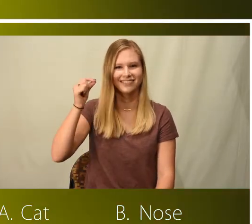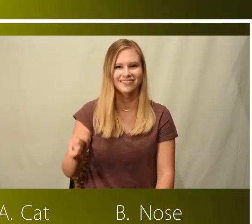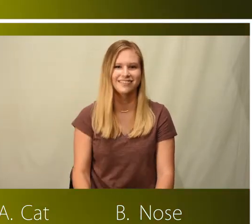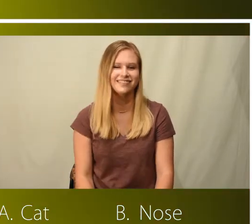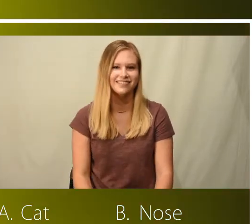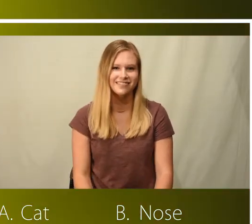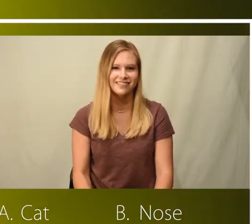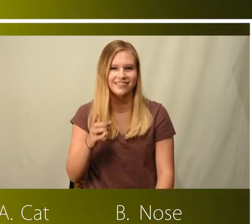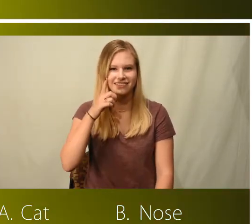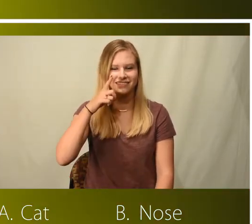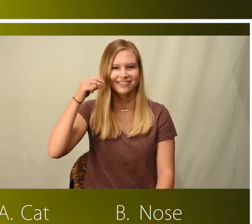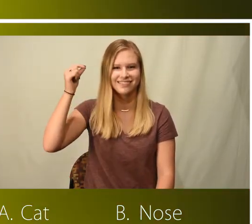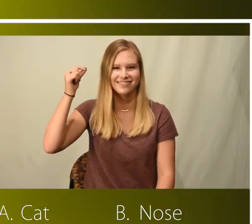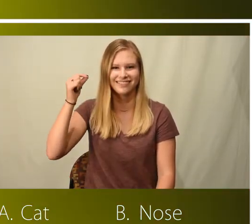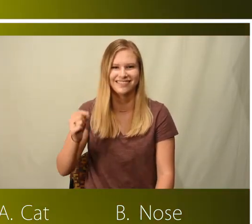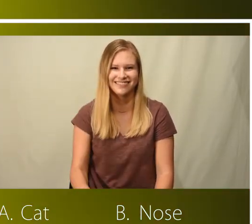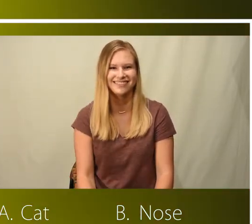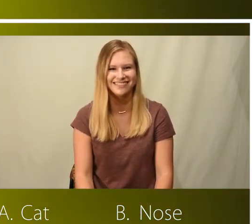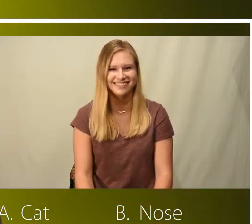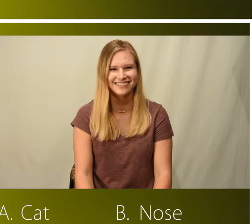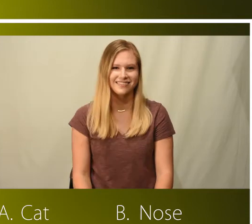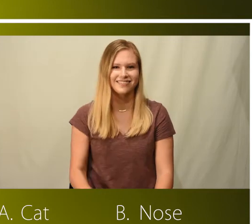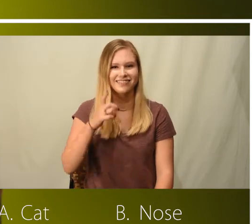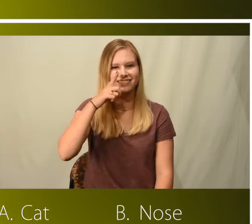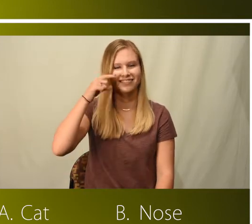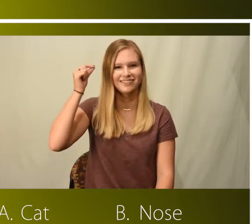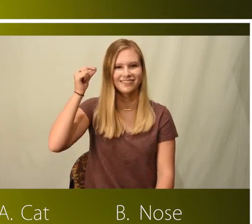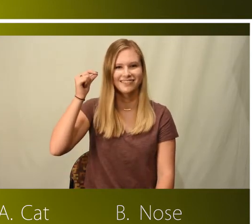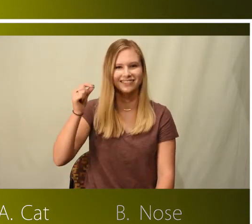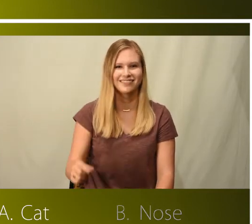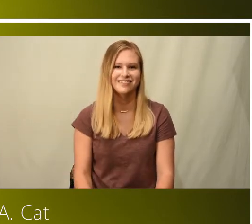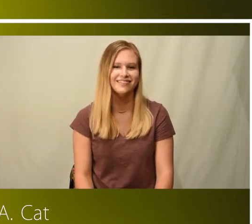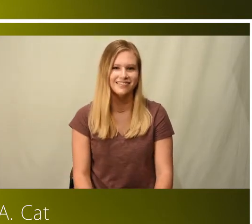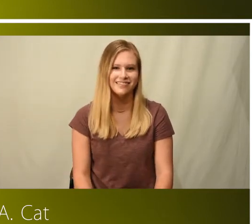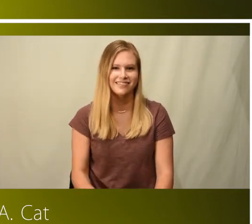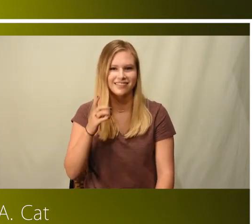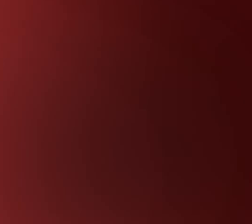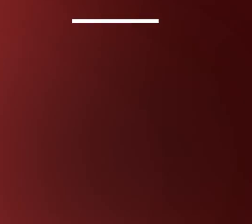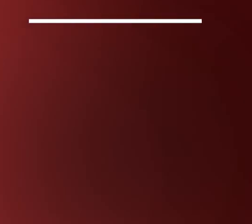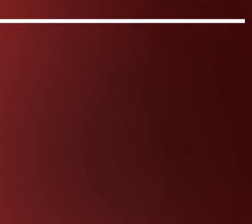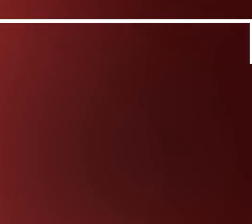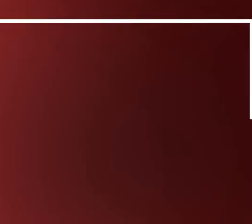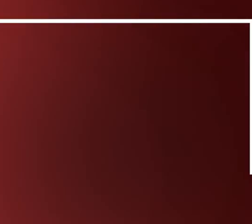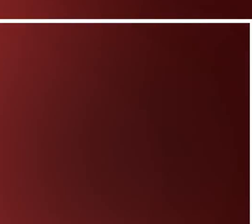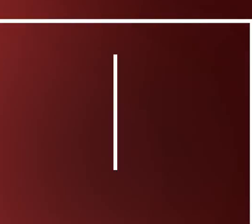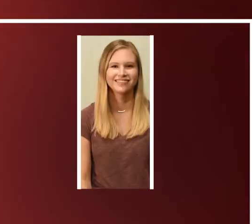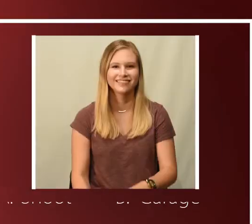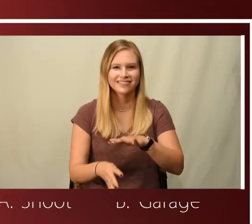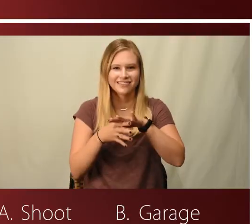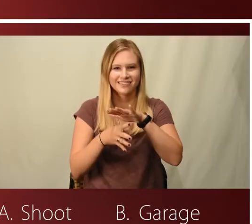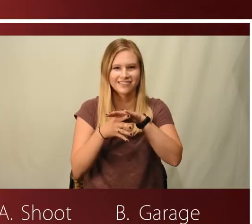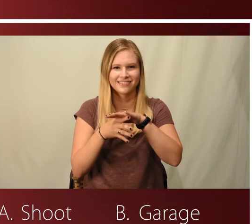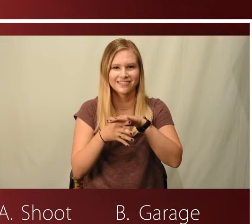Smile, like you're pulling your lips up like that. Like, smile. I'm gonna go with smile. I think it's smile. It's cat. Shoot. Yeah, it's